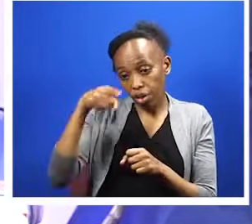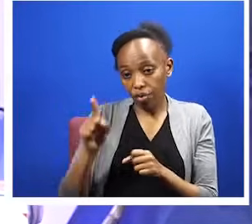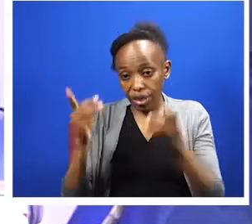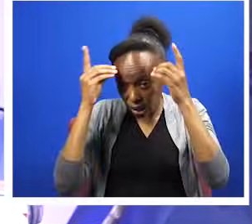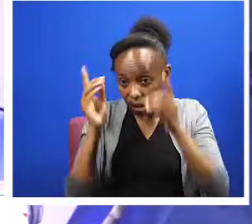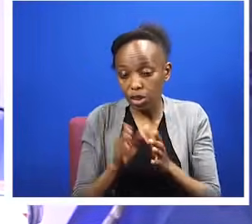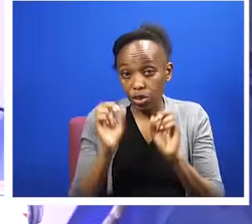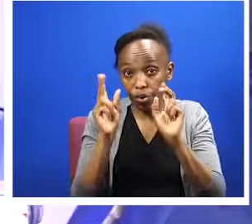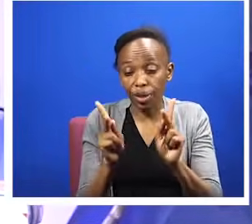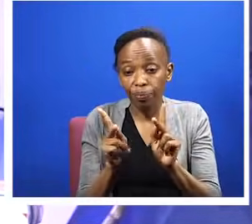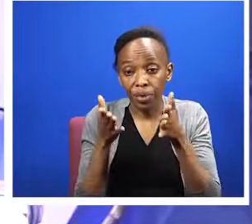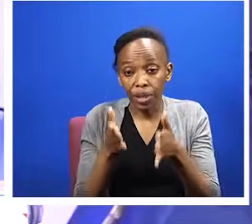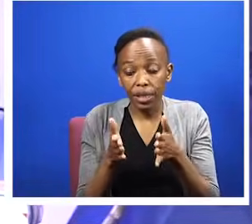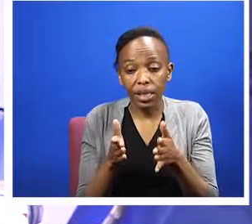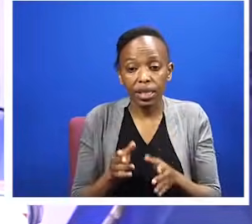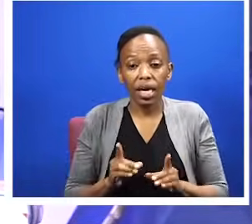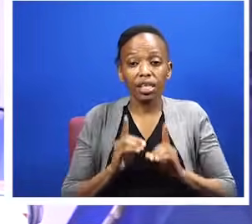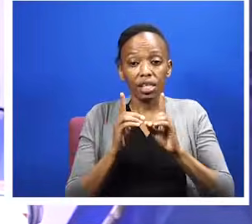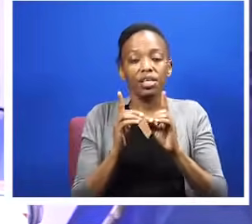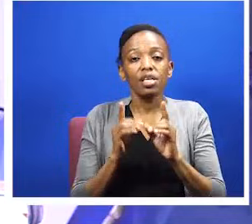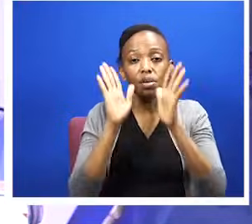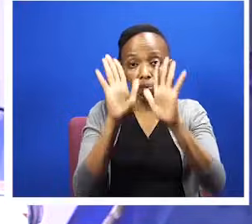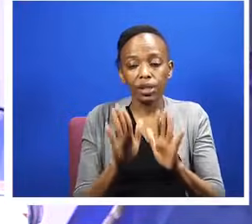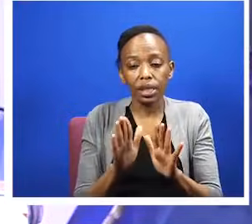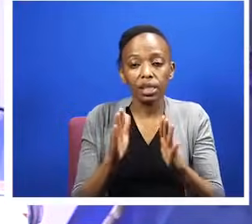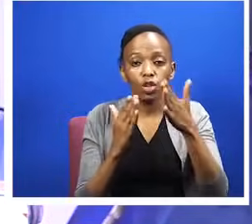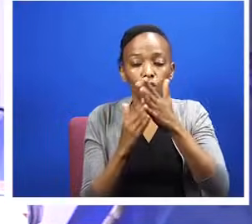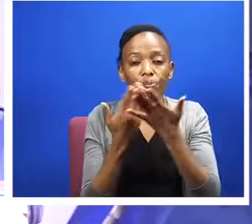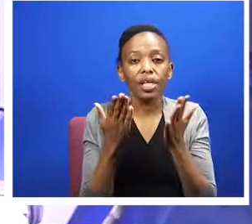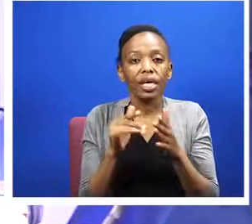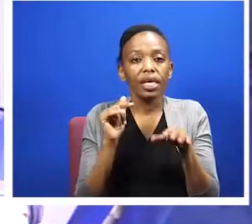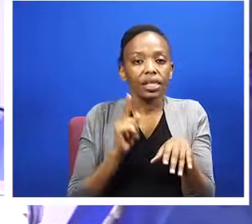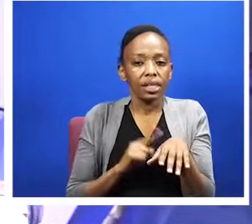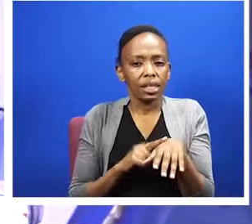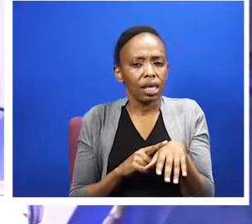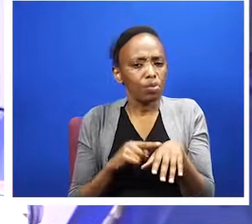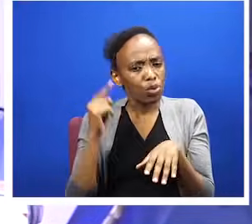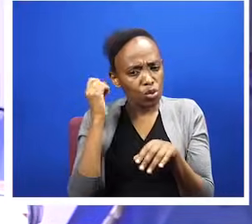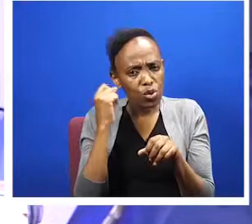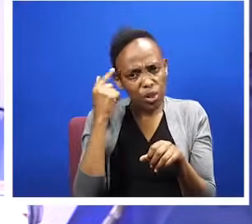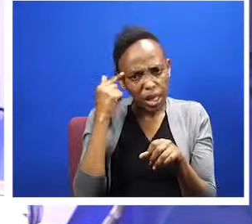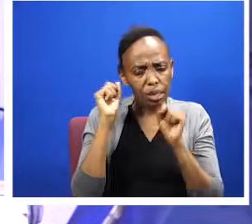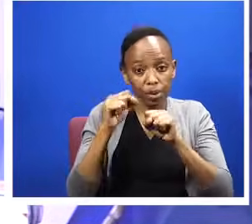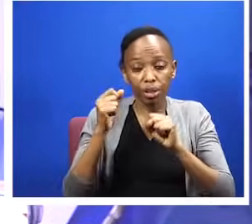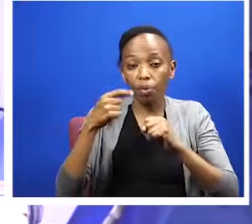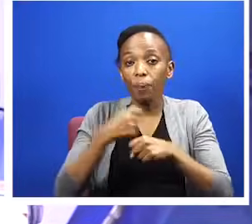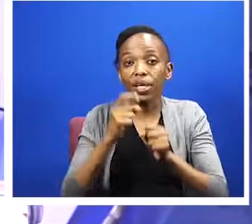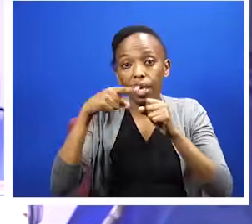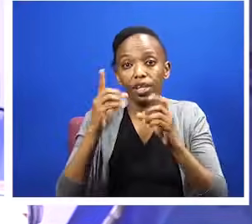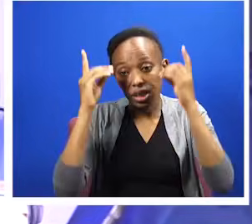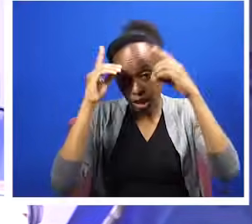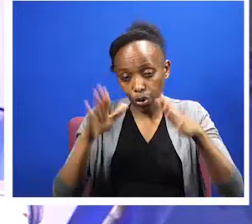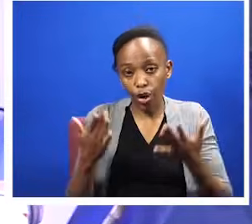decision, okay? This is a divine priority. And when you do this, you may ask, how do I make the right decision? You'll make the right